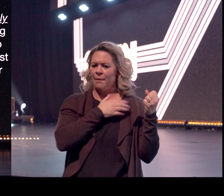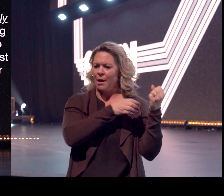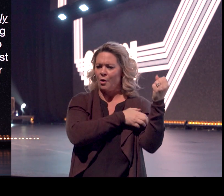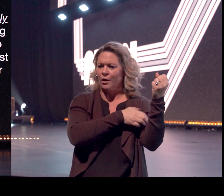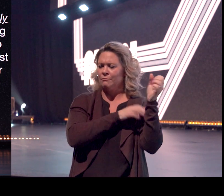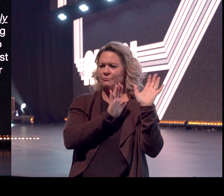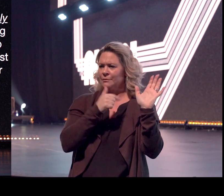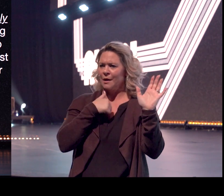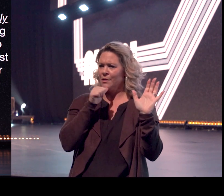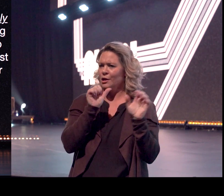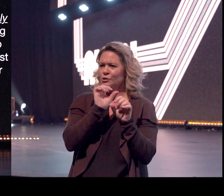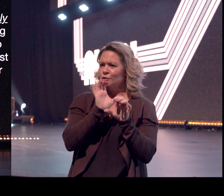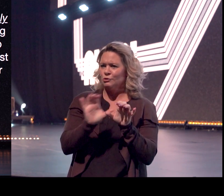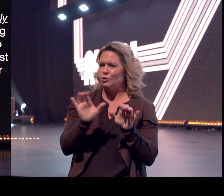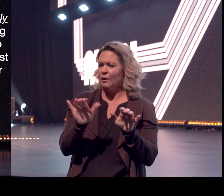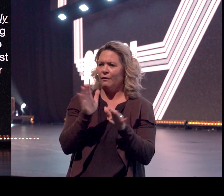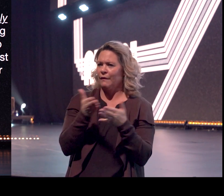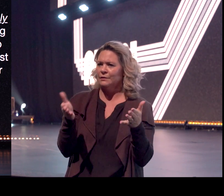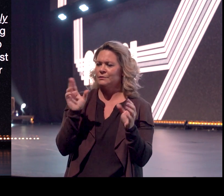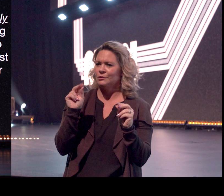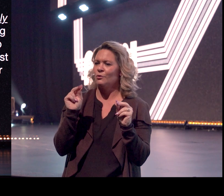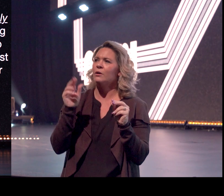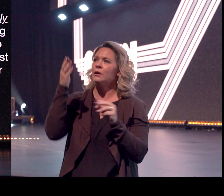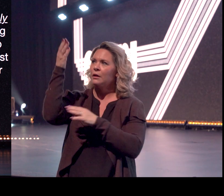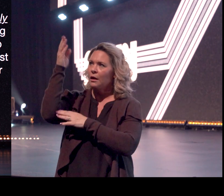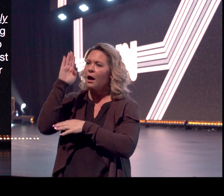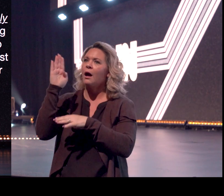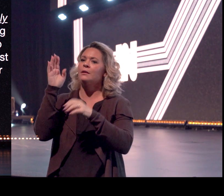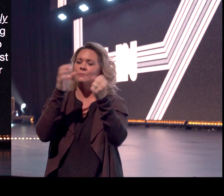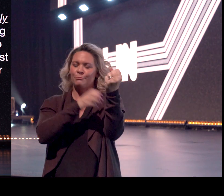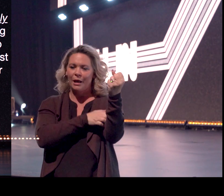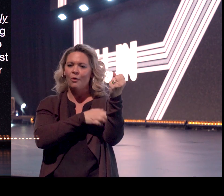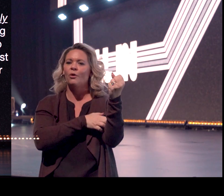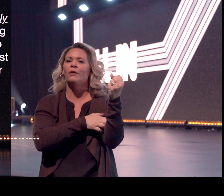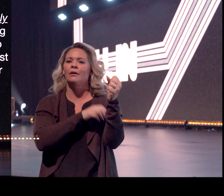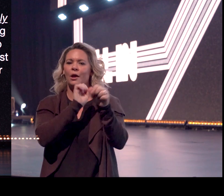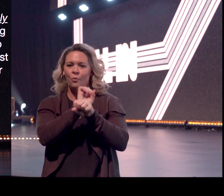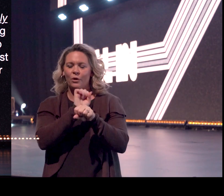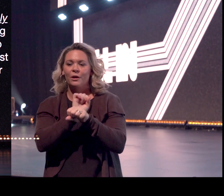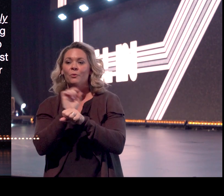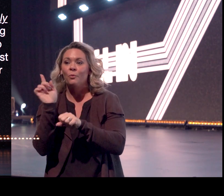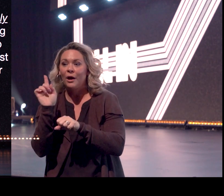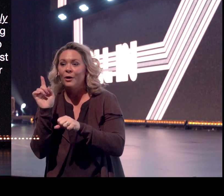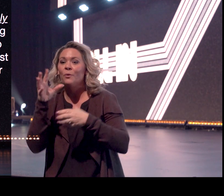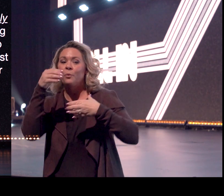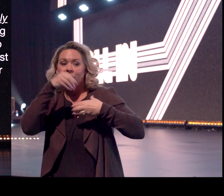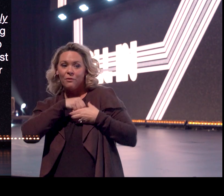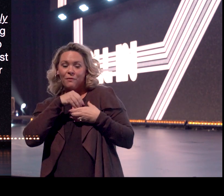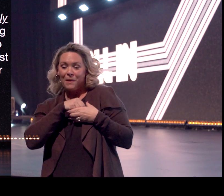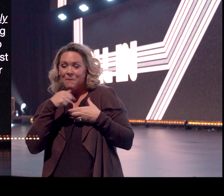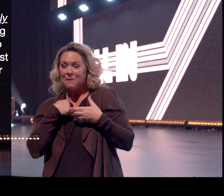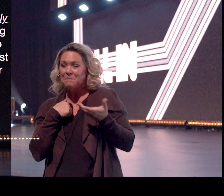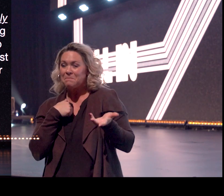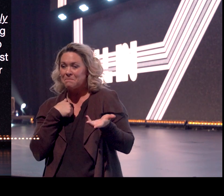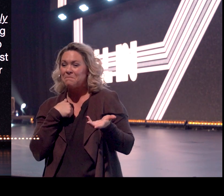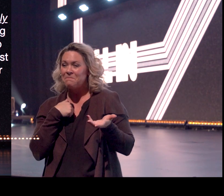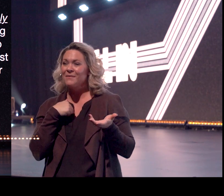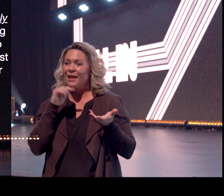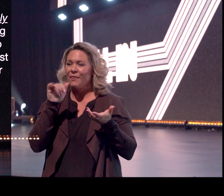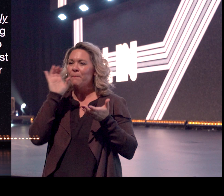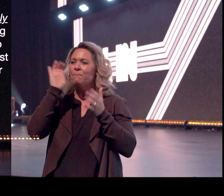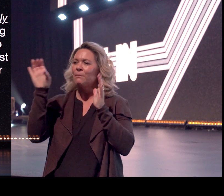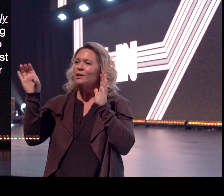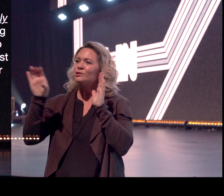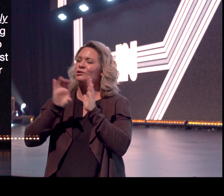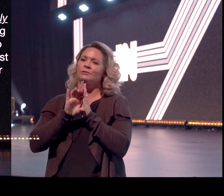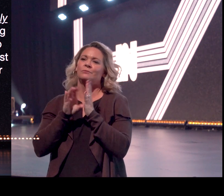Oh, it's not my power. It's actually God's power that's at work where? Within me. Now,